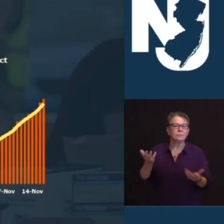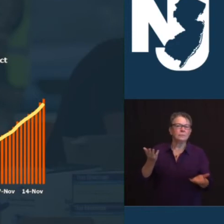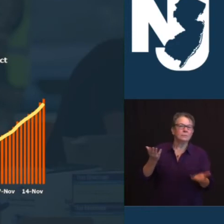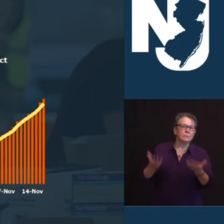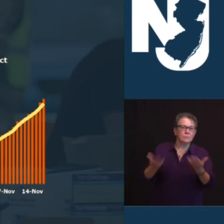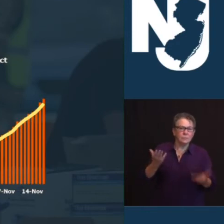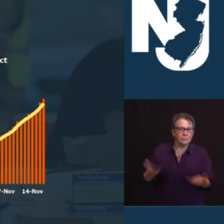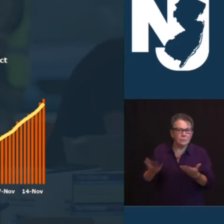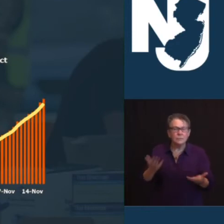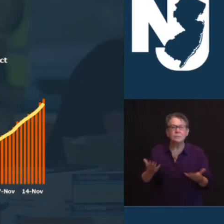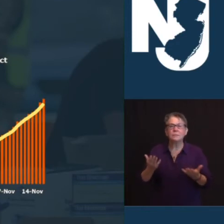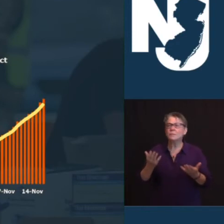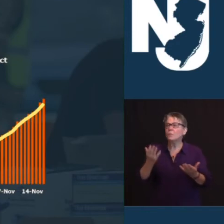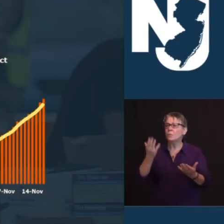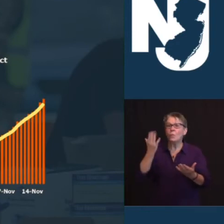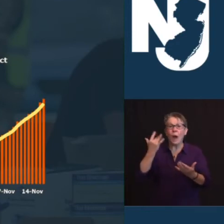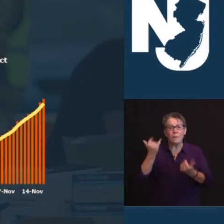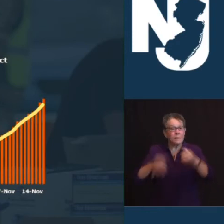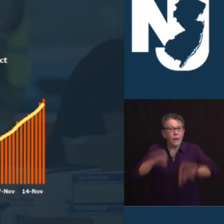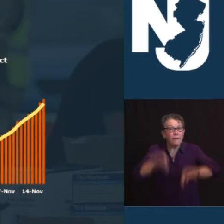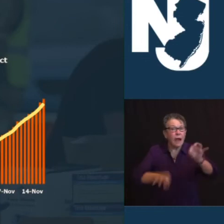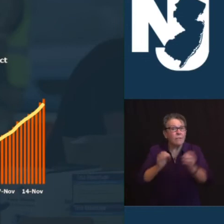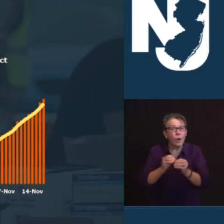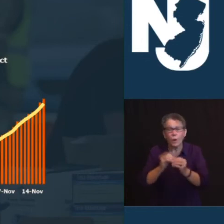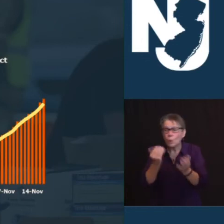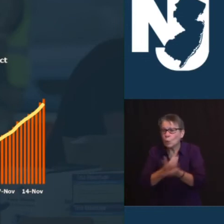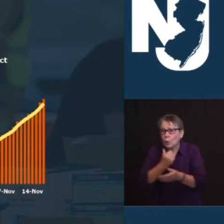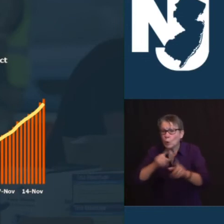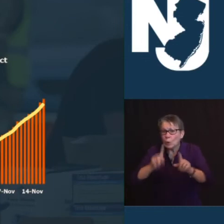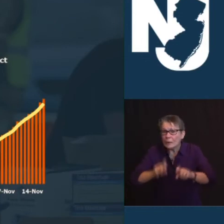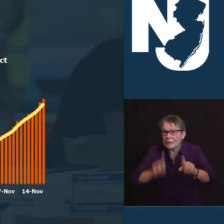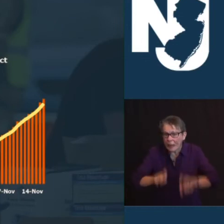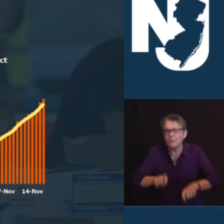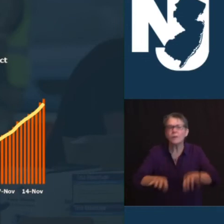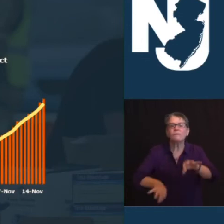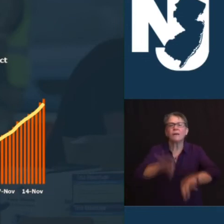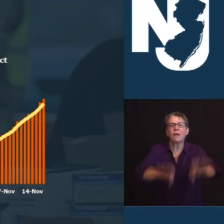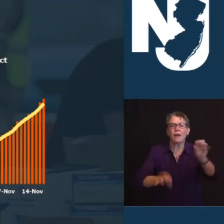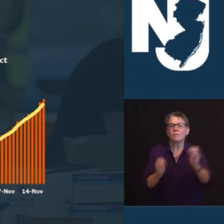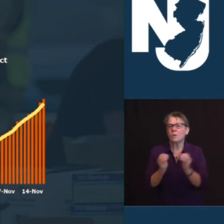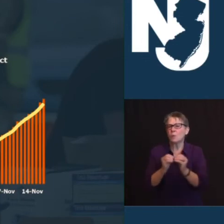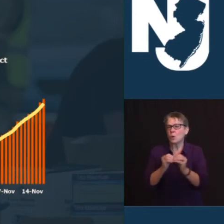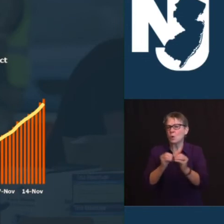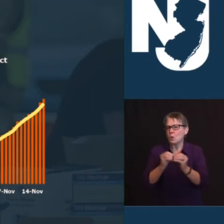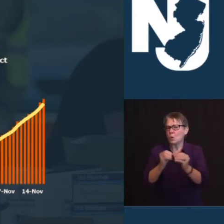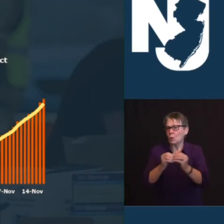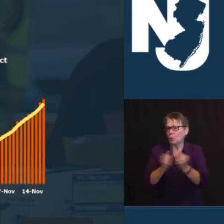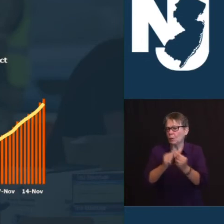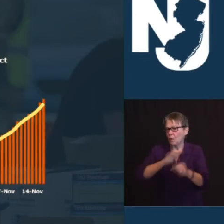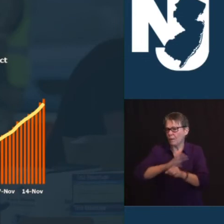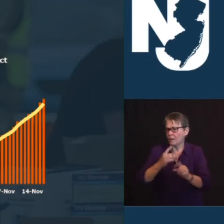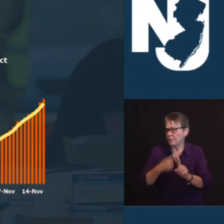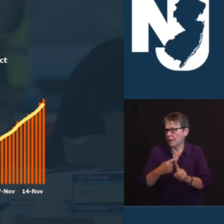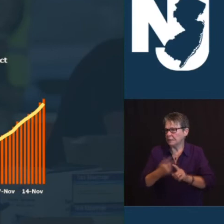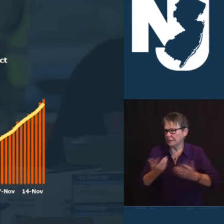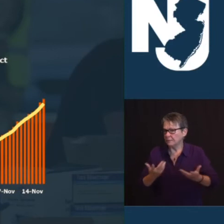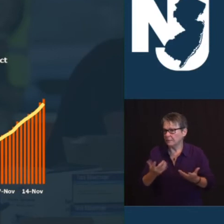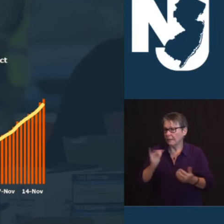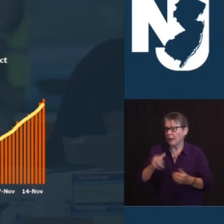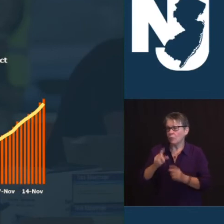have the Q Health tests, where you can get a real quick turnaround, as opposed to the old days a couple of months ago, where you had to